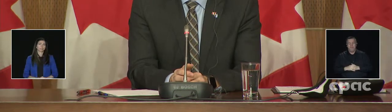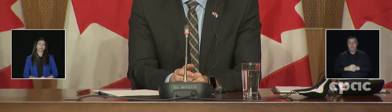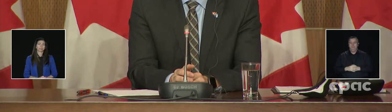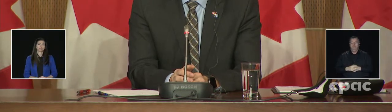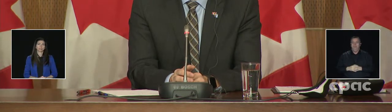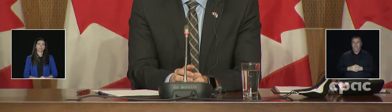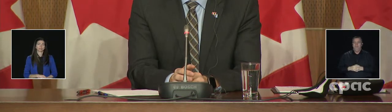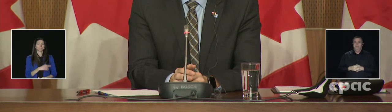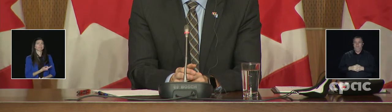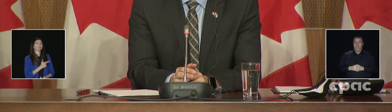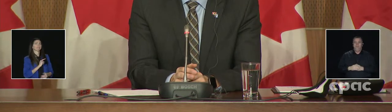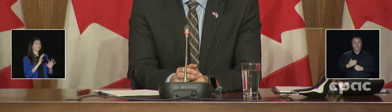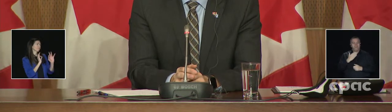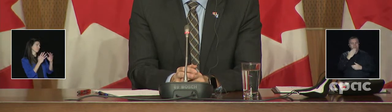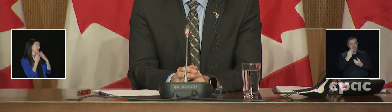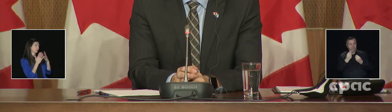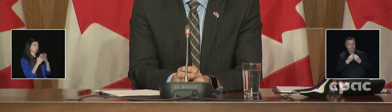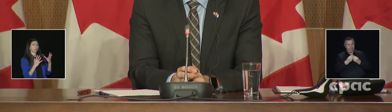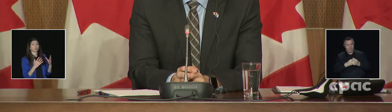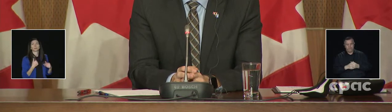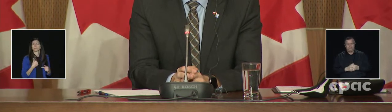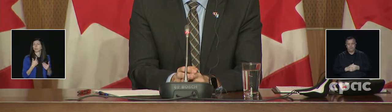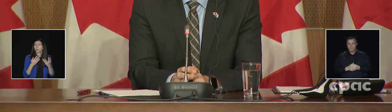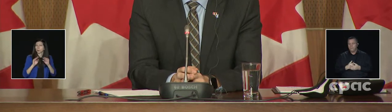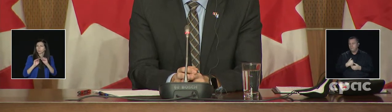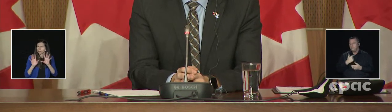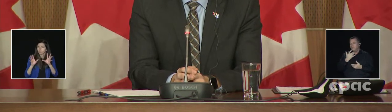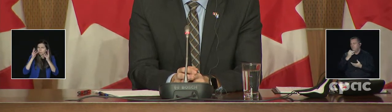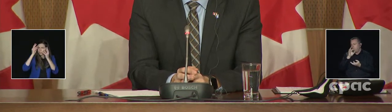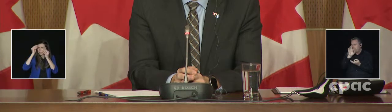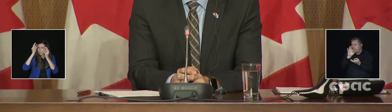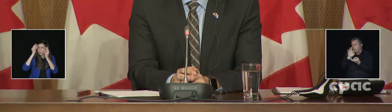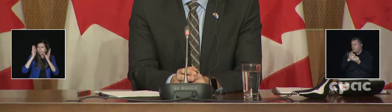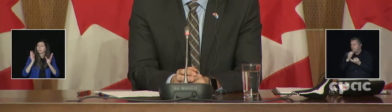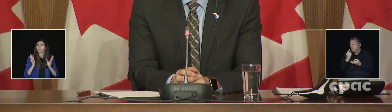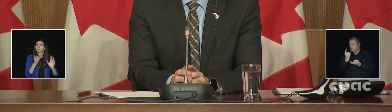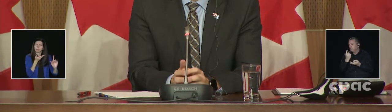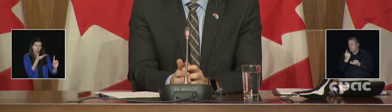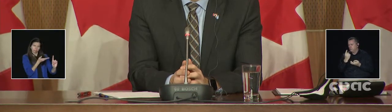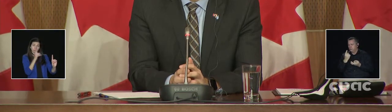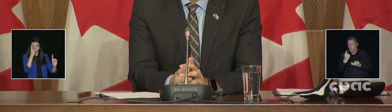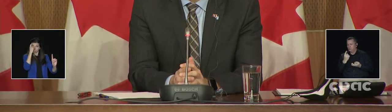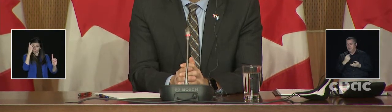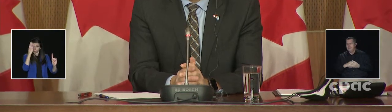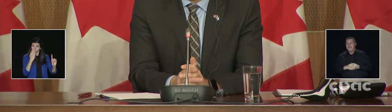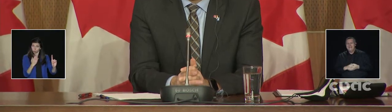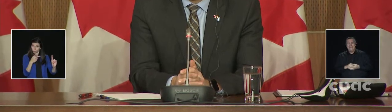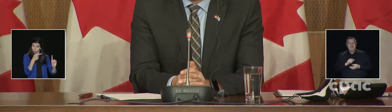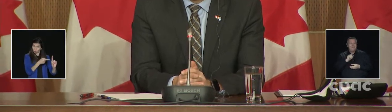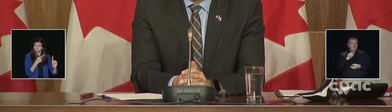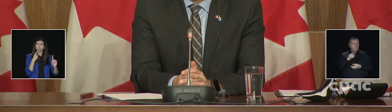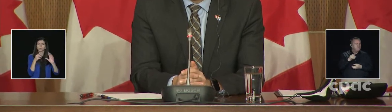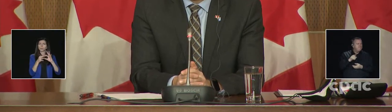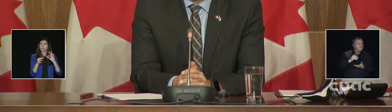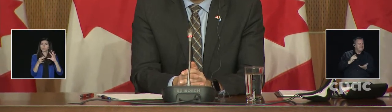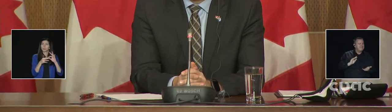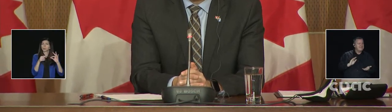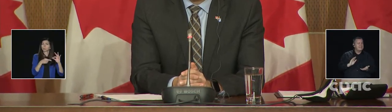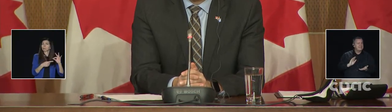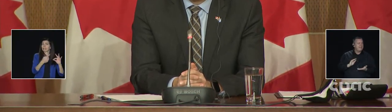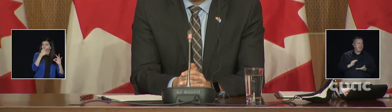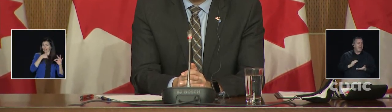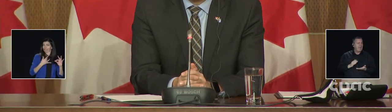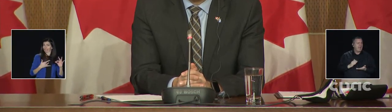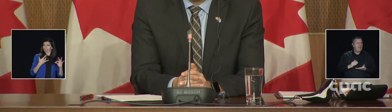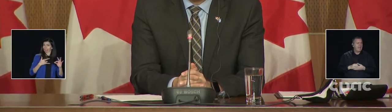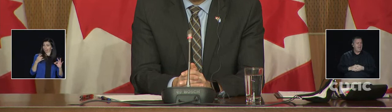Hi, thanks very much. I just want to clarify, Minister Duclos, you said that you expect the transmission of Omicron inside Canada will